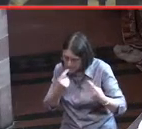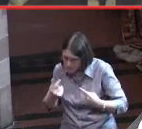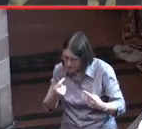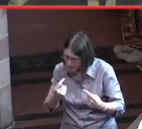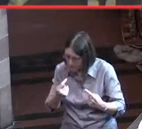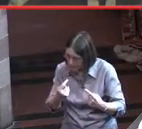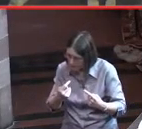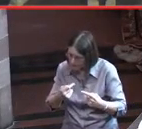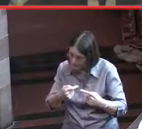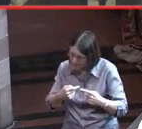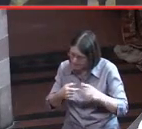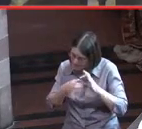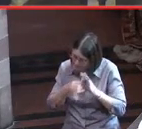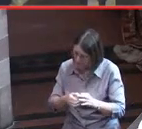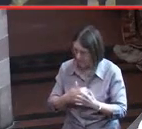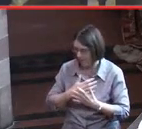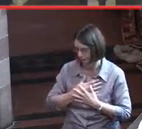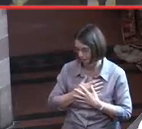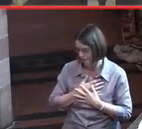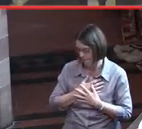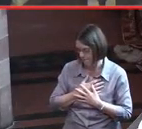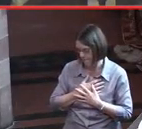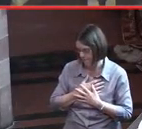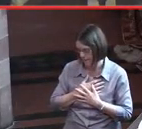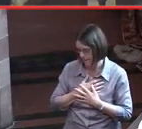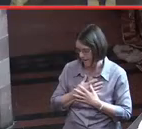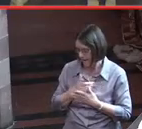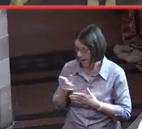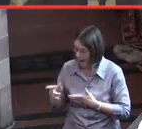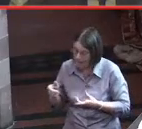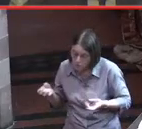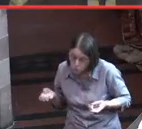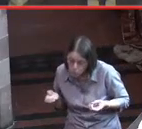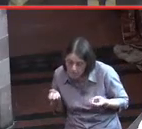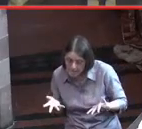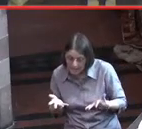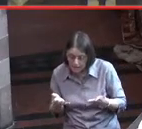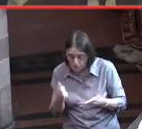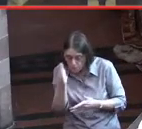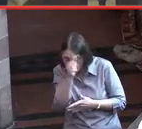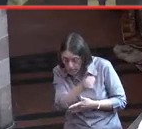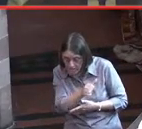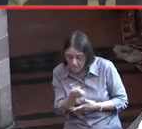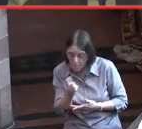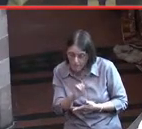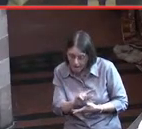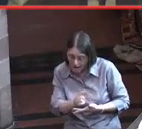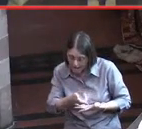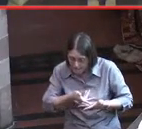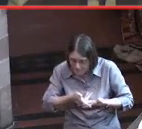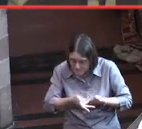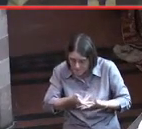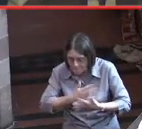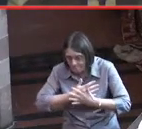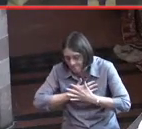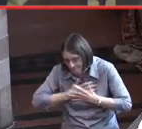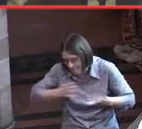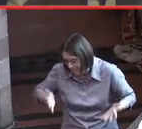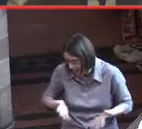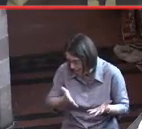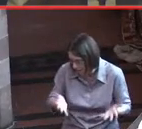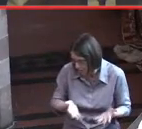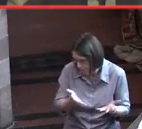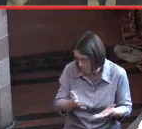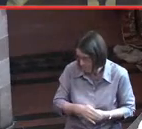In all things, give counsel and encouragement to those whom Christ entrusts to your